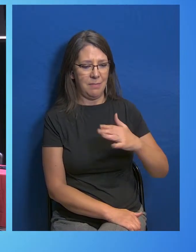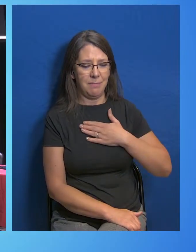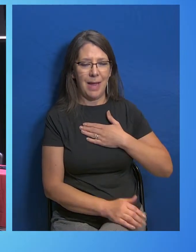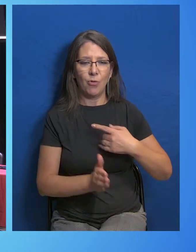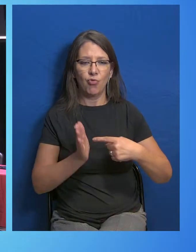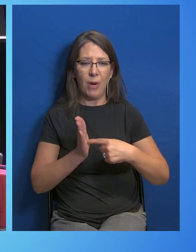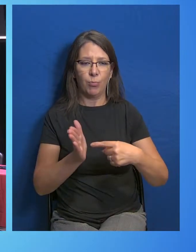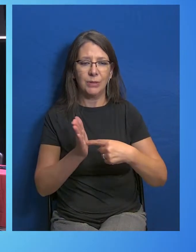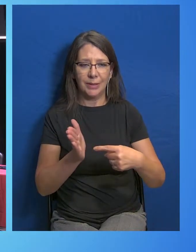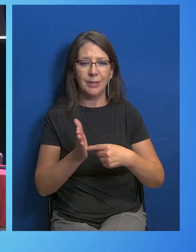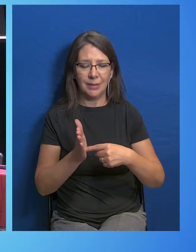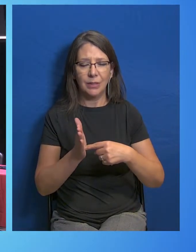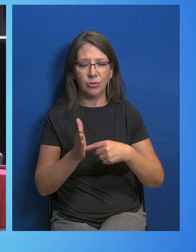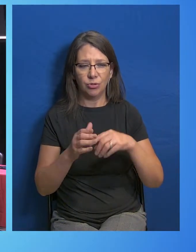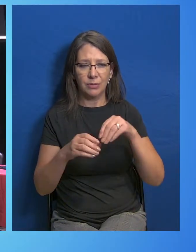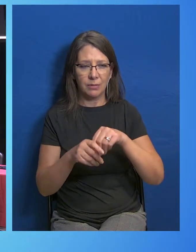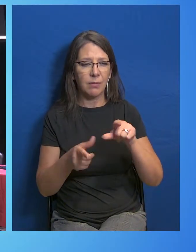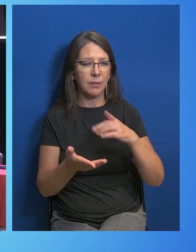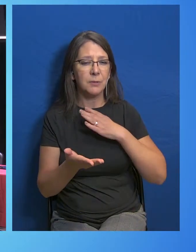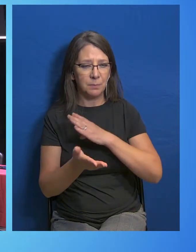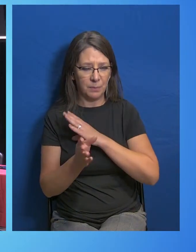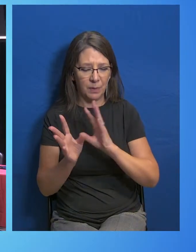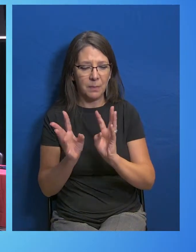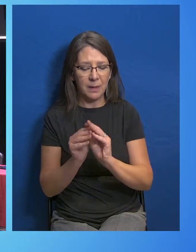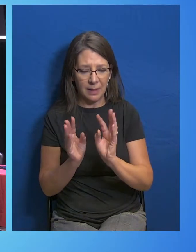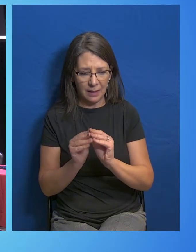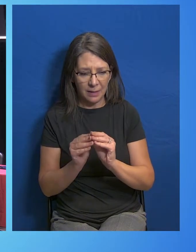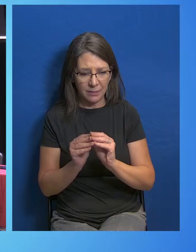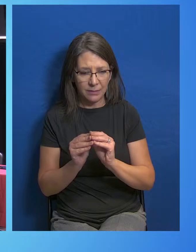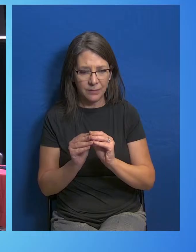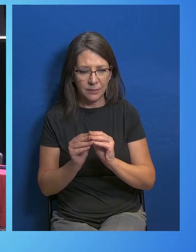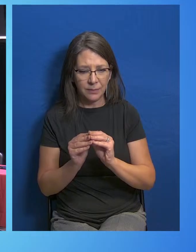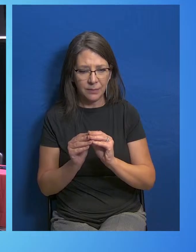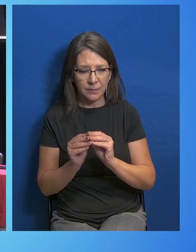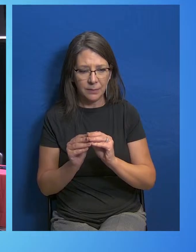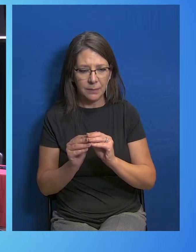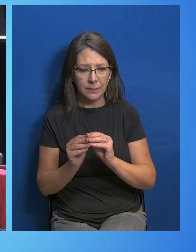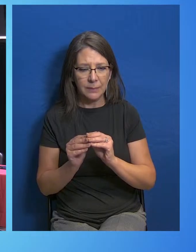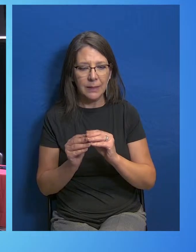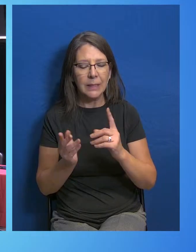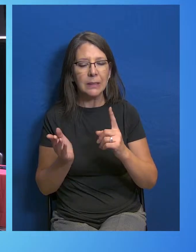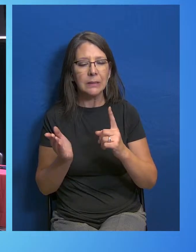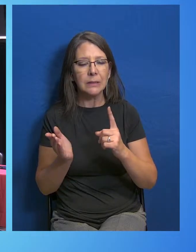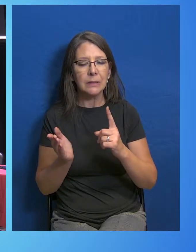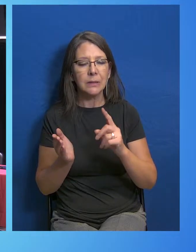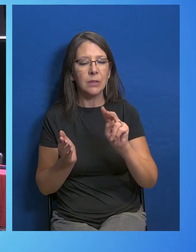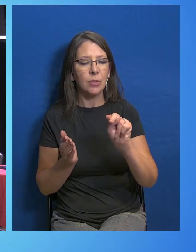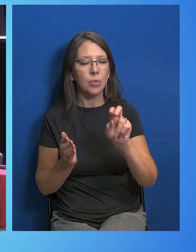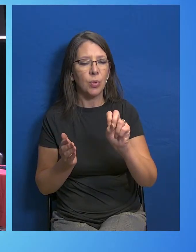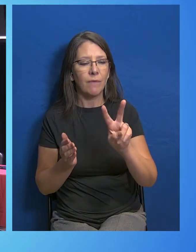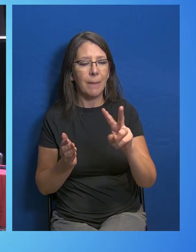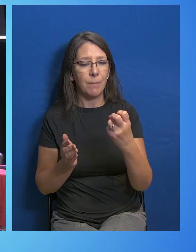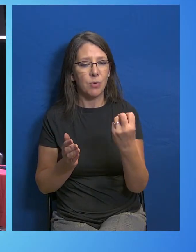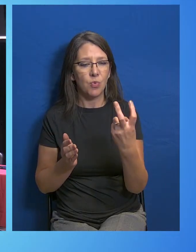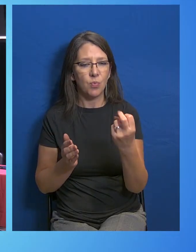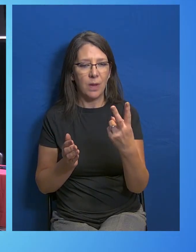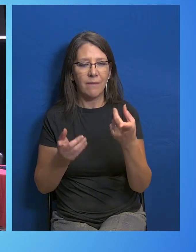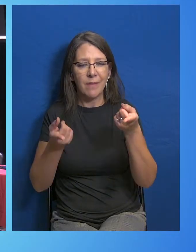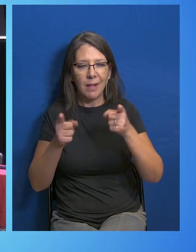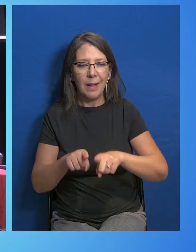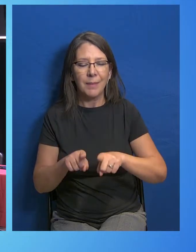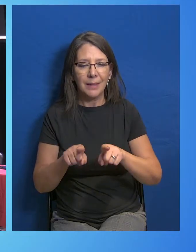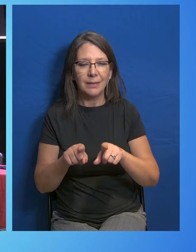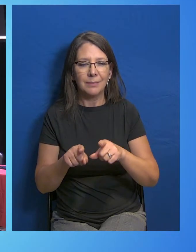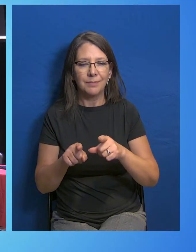and one day we actually have meetings on the same day, which is November 12th. But